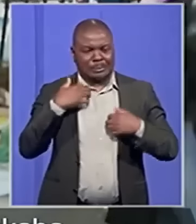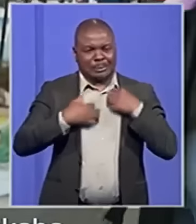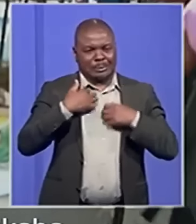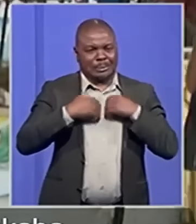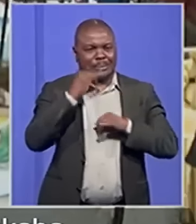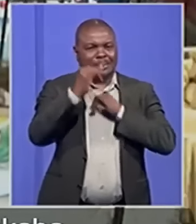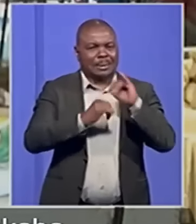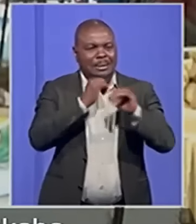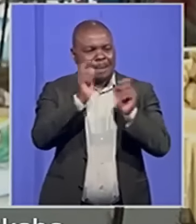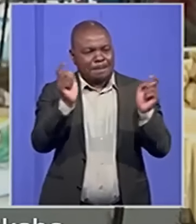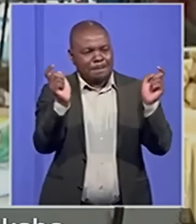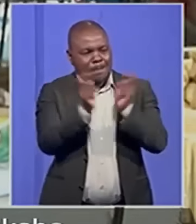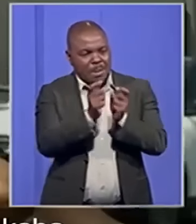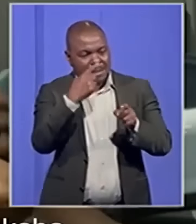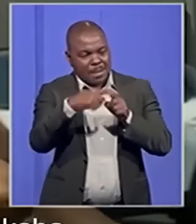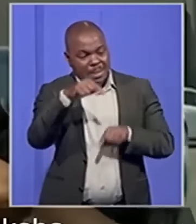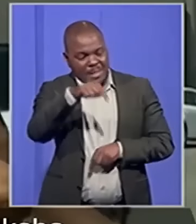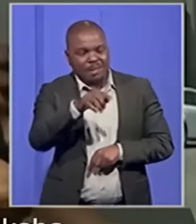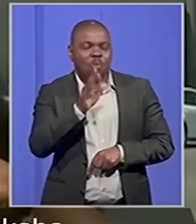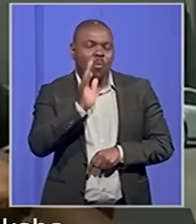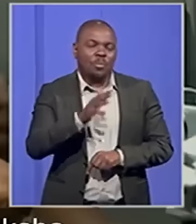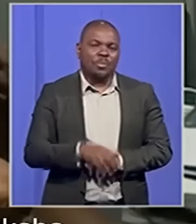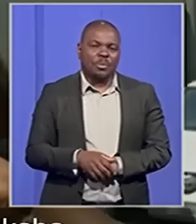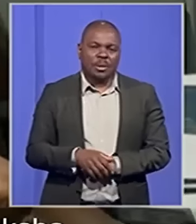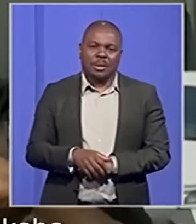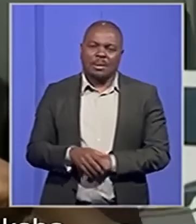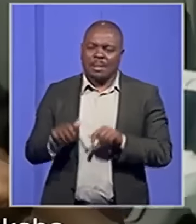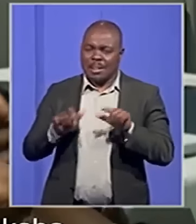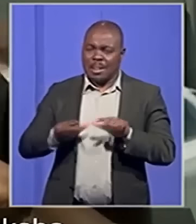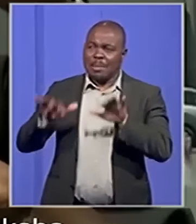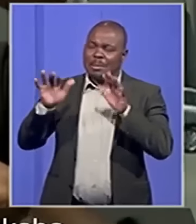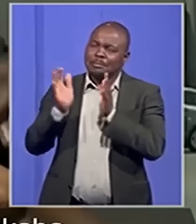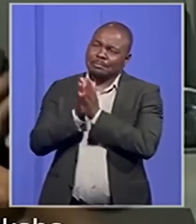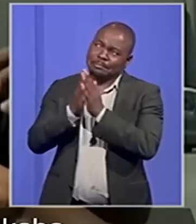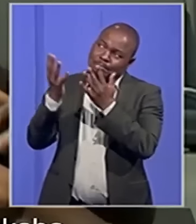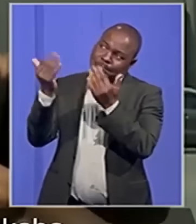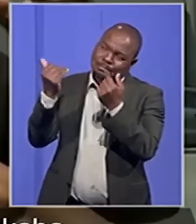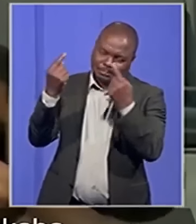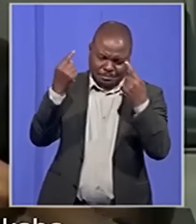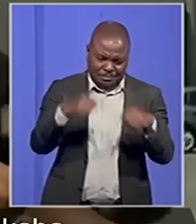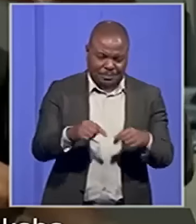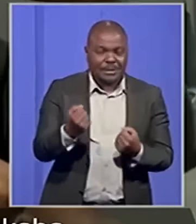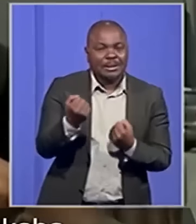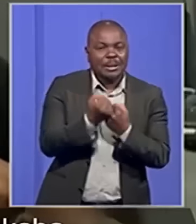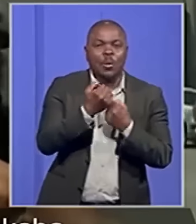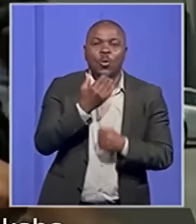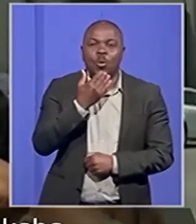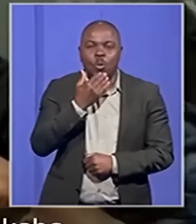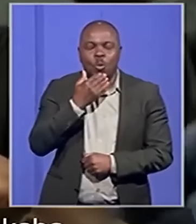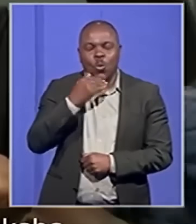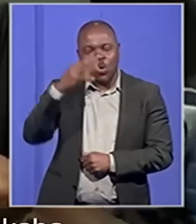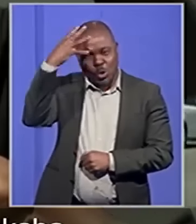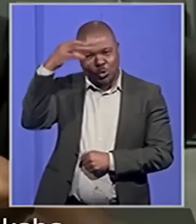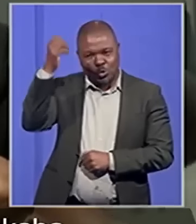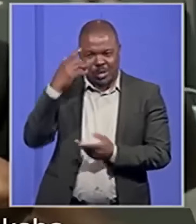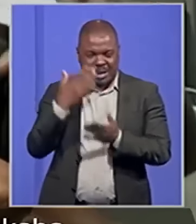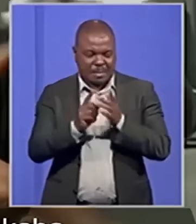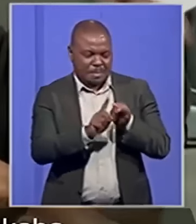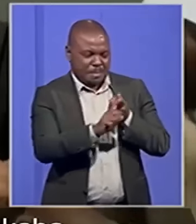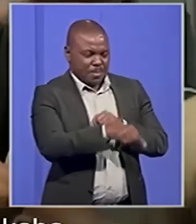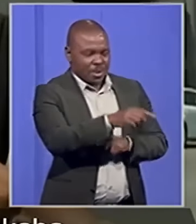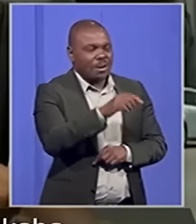boditšhabatšhaba thwi ka lepatlelong. Re kgopela re batho ba Limpopo lete le support-eng Lesotho e bethe Nigeria South